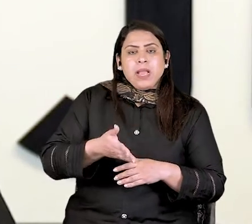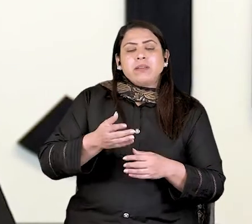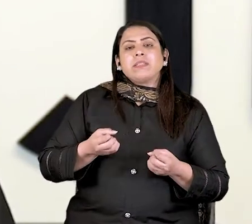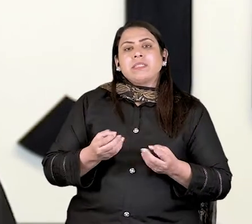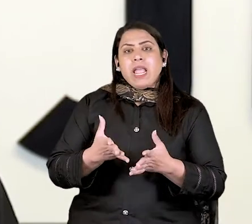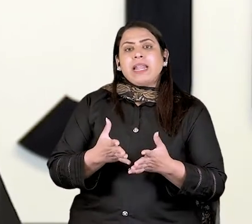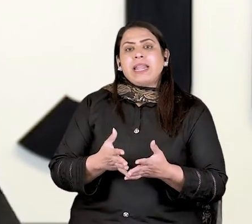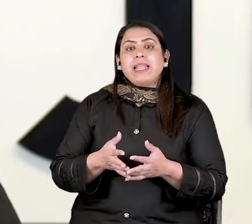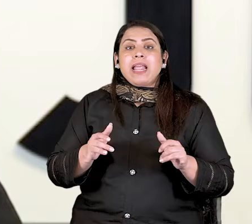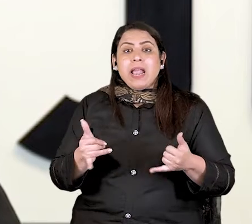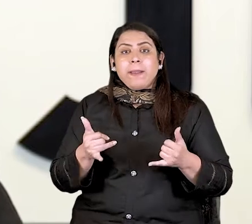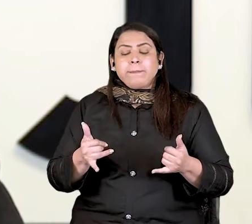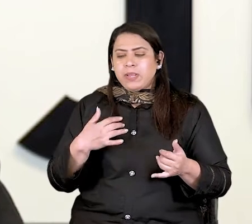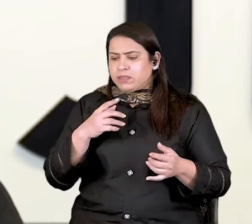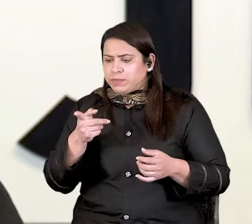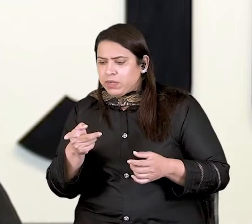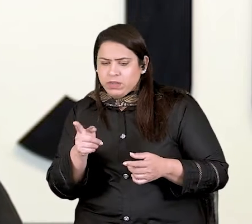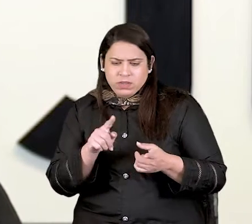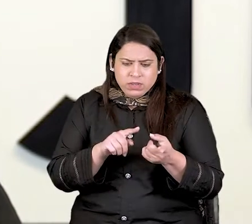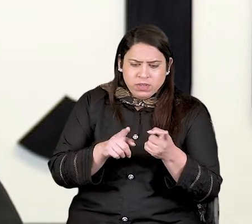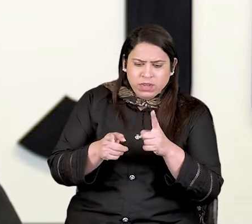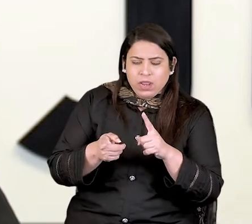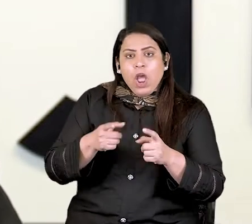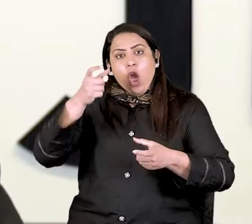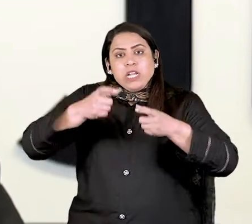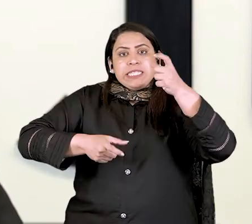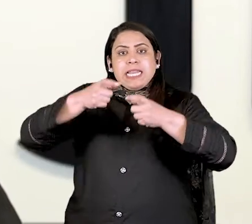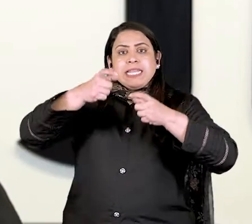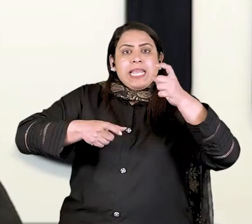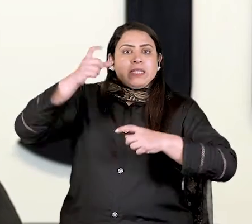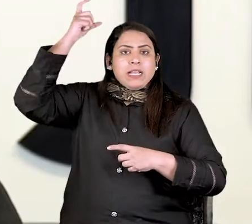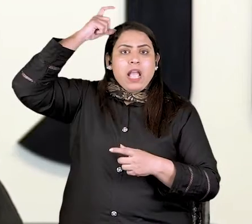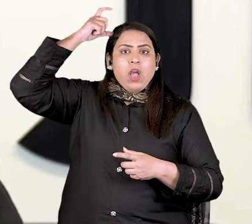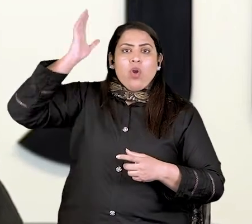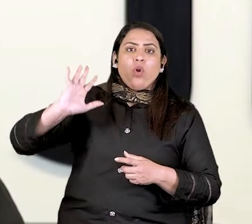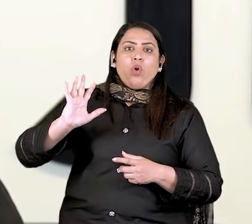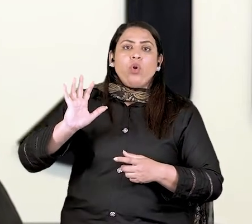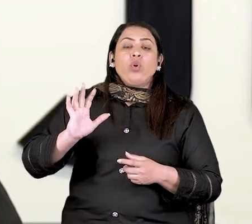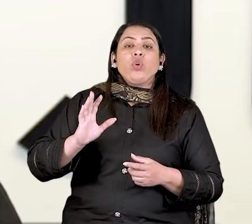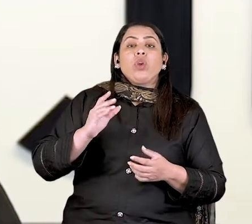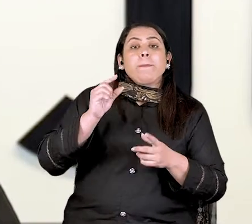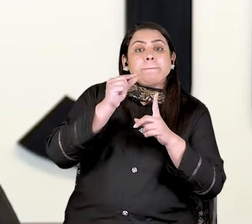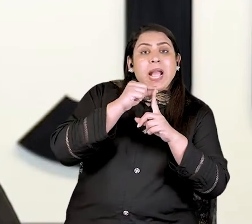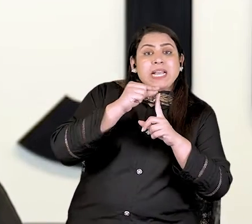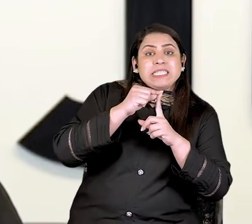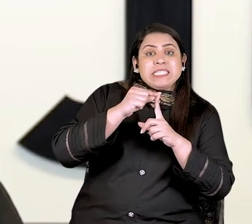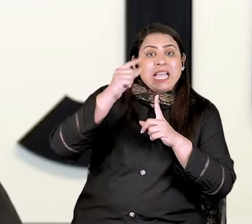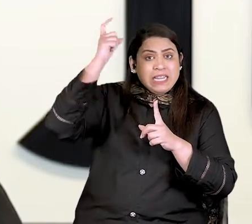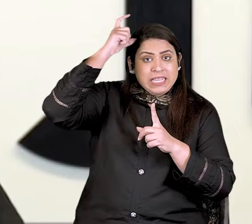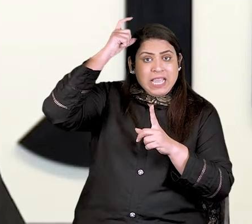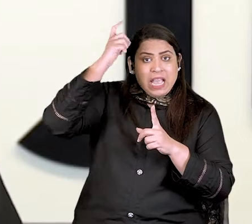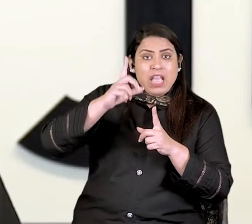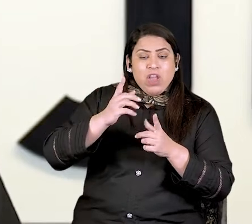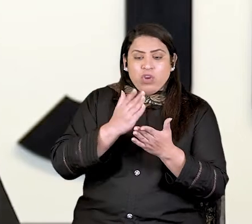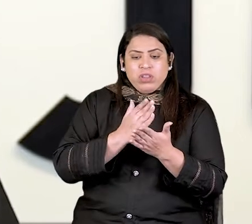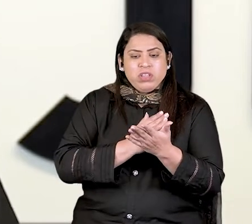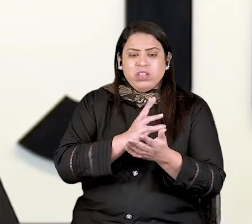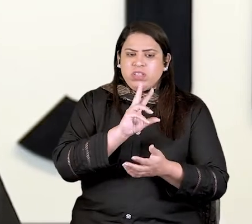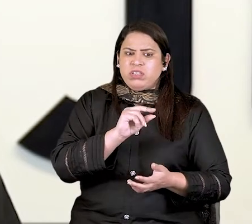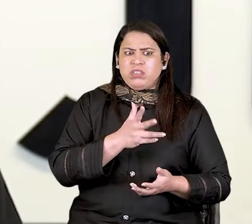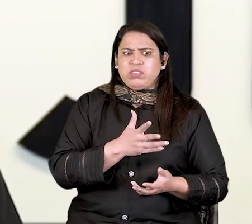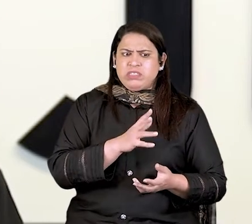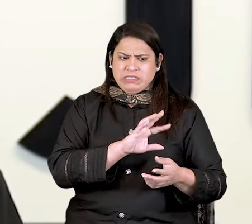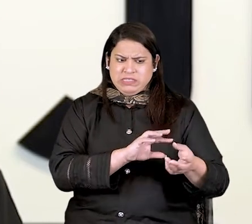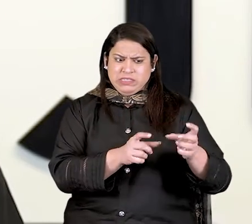already serving it to my children. So what we did was, long time back, we started playing around or experimenting